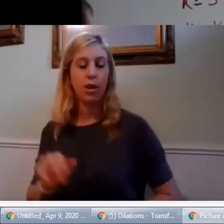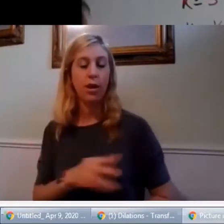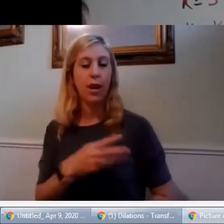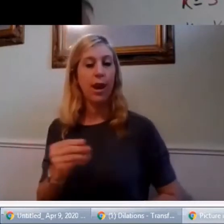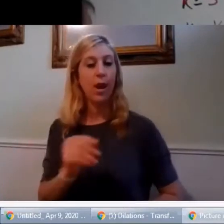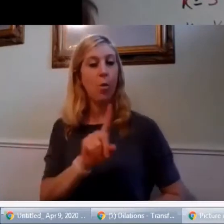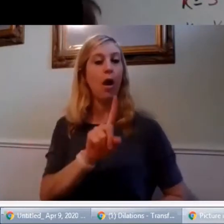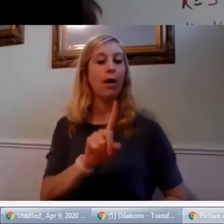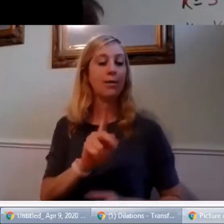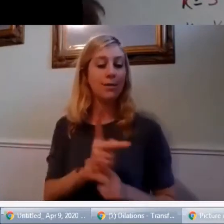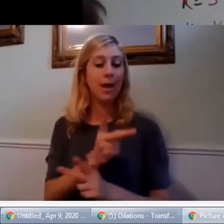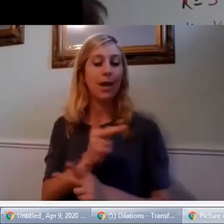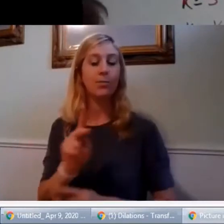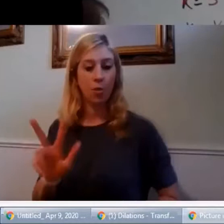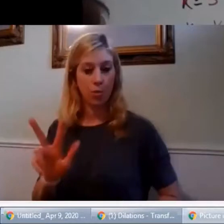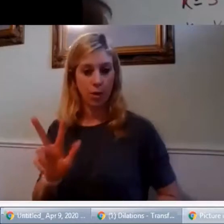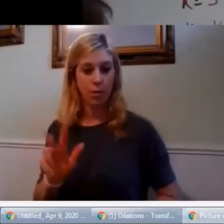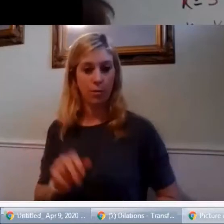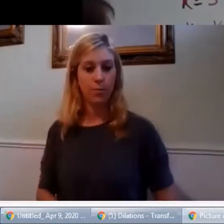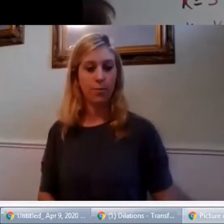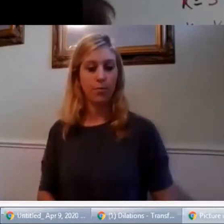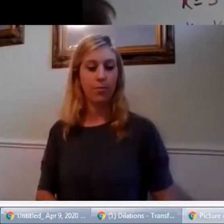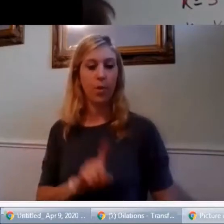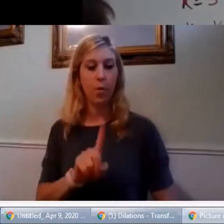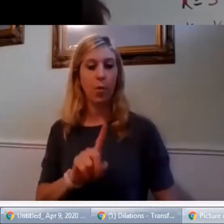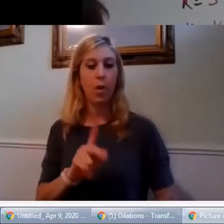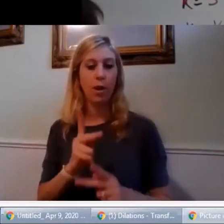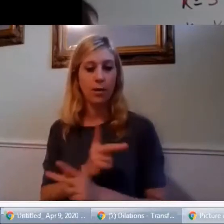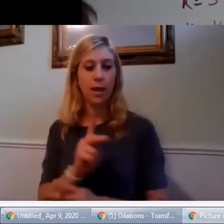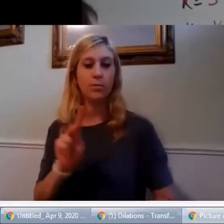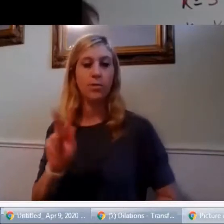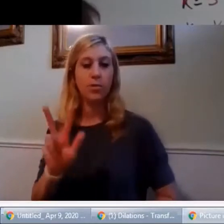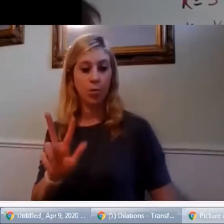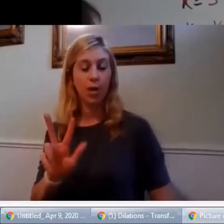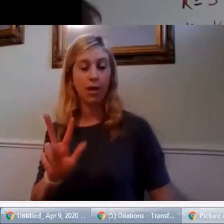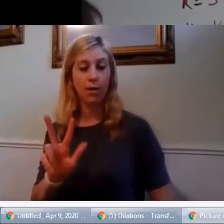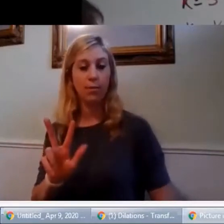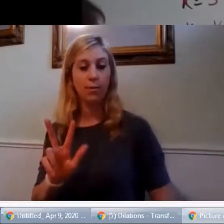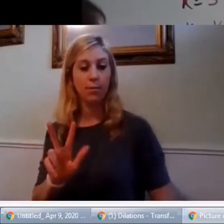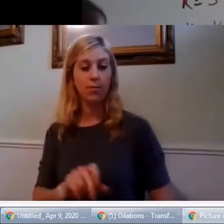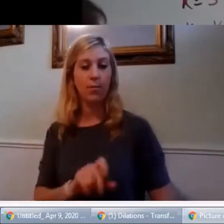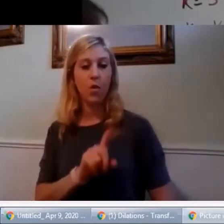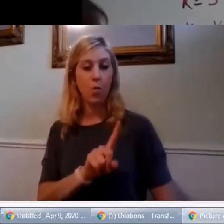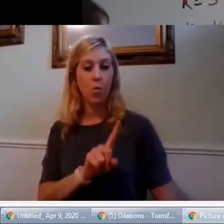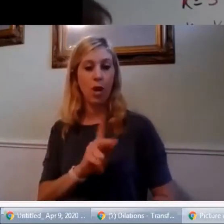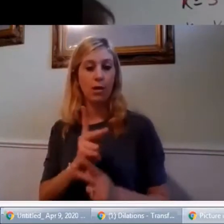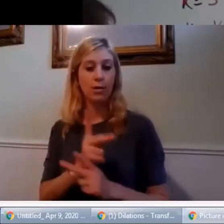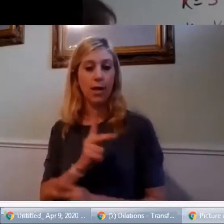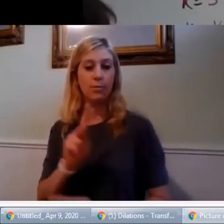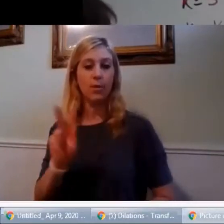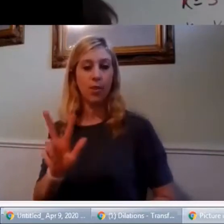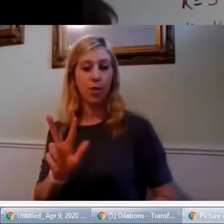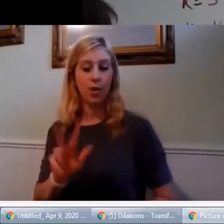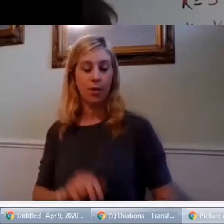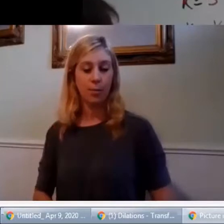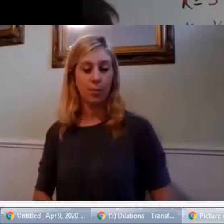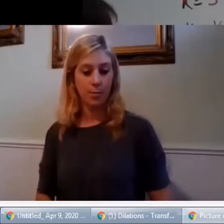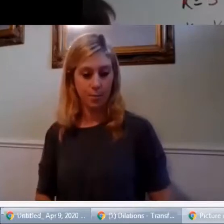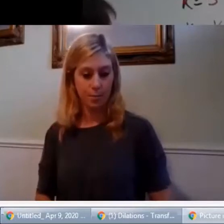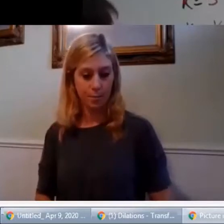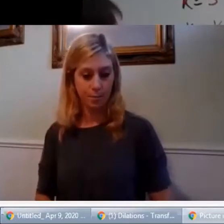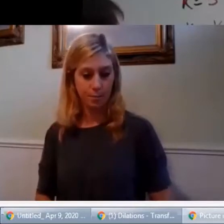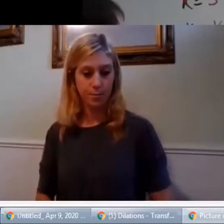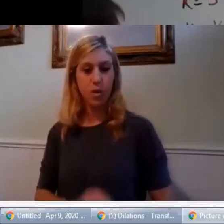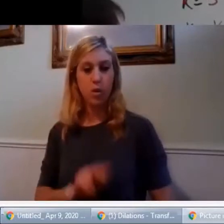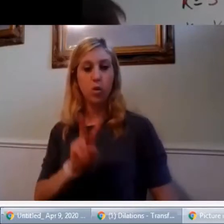3 and 1 times 3. 2 times 3,